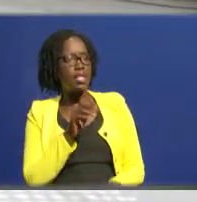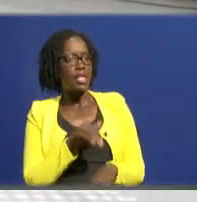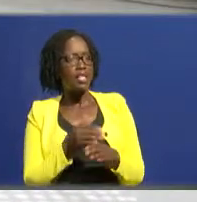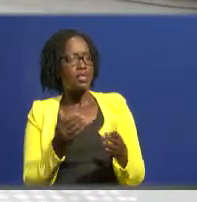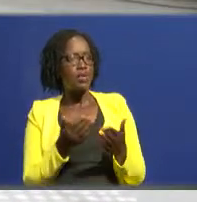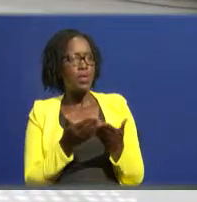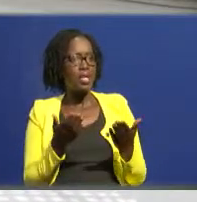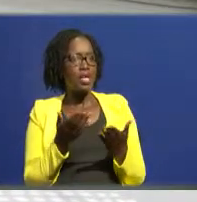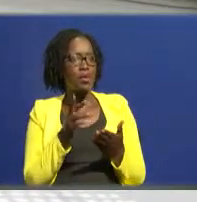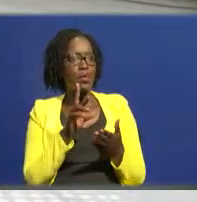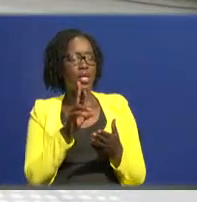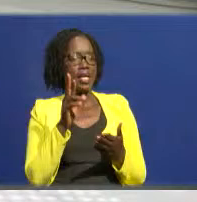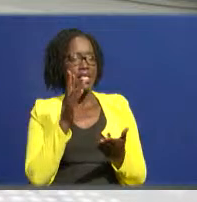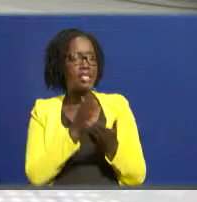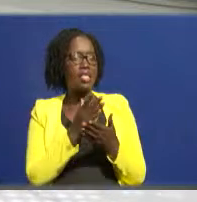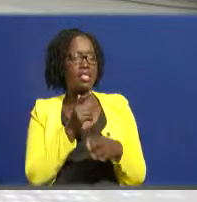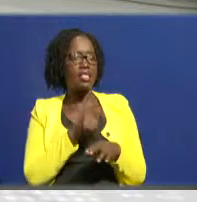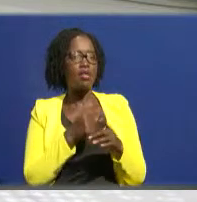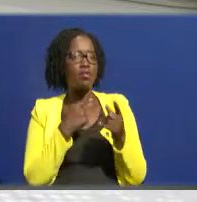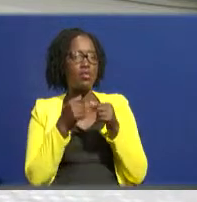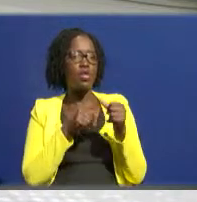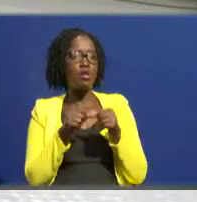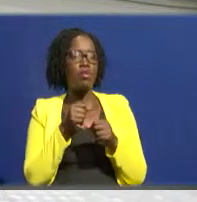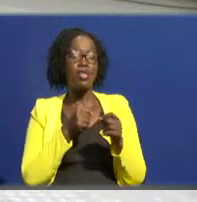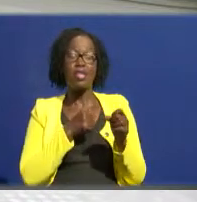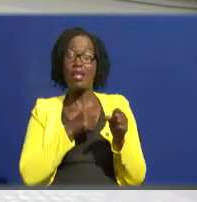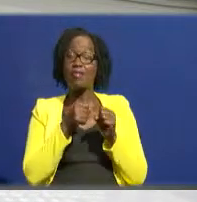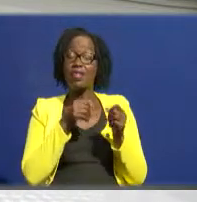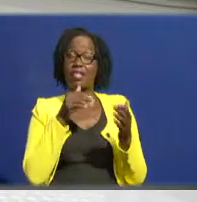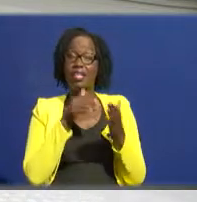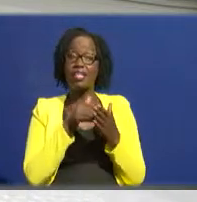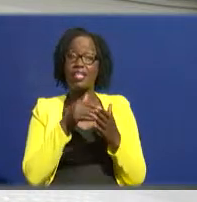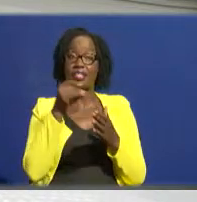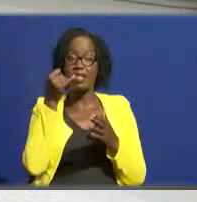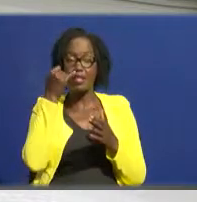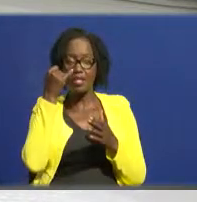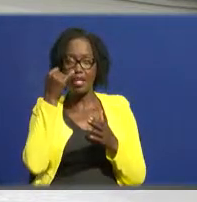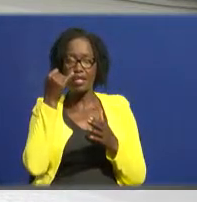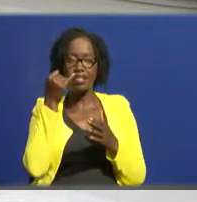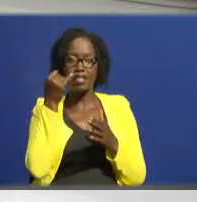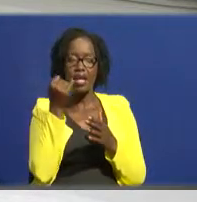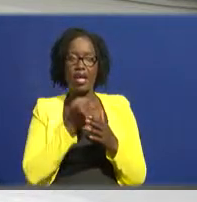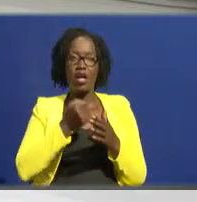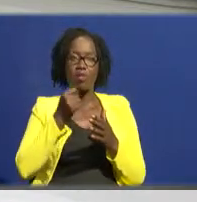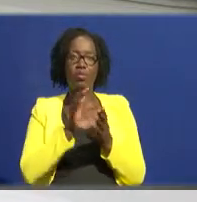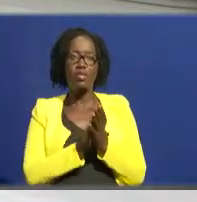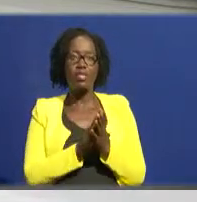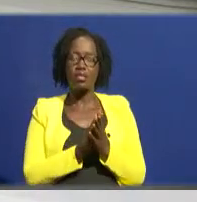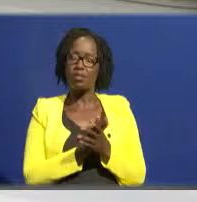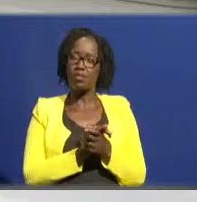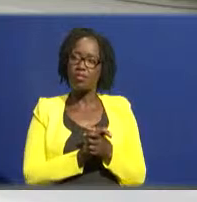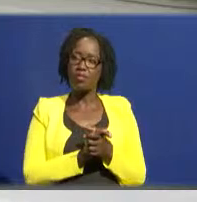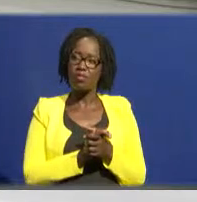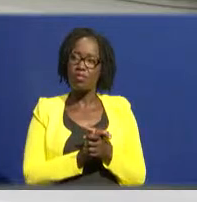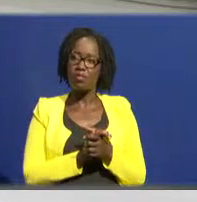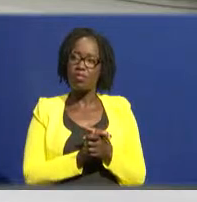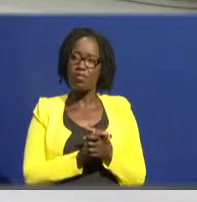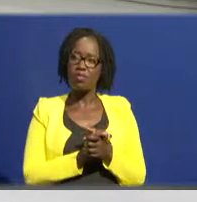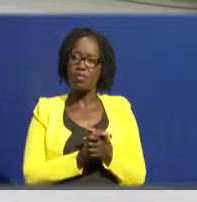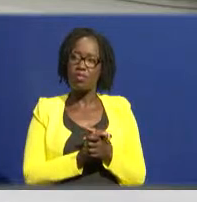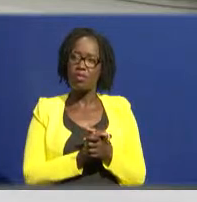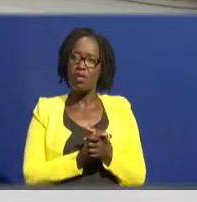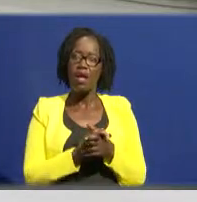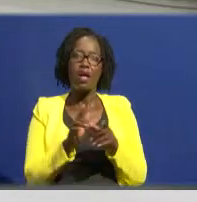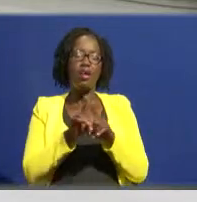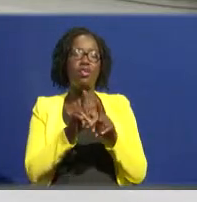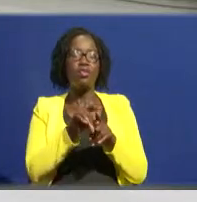we are exactly when you talk about the fight against drug, substance abuse and narcotics. And there's